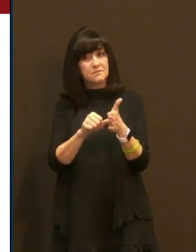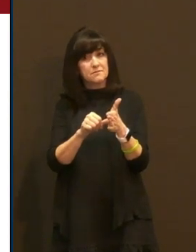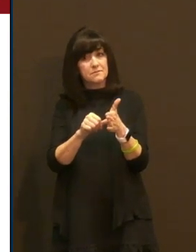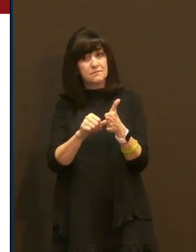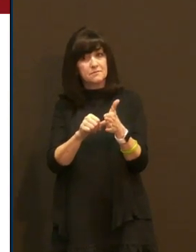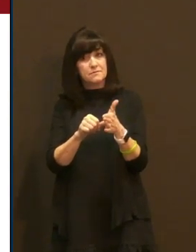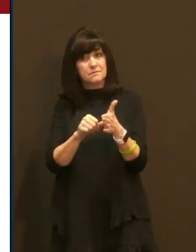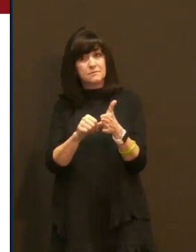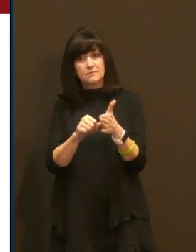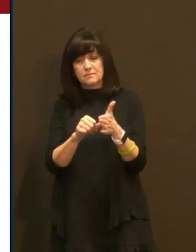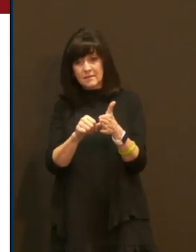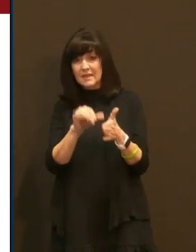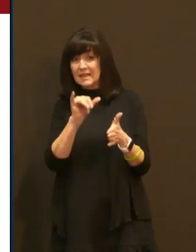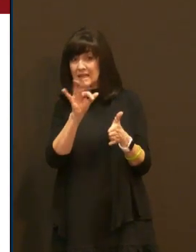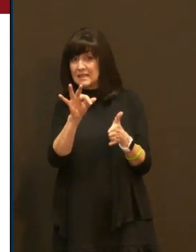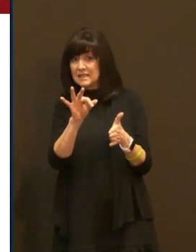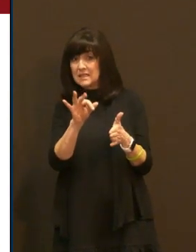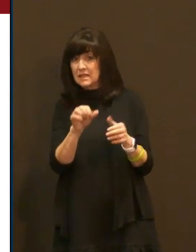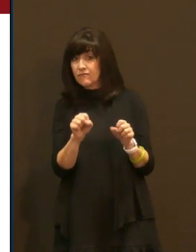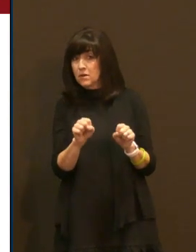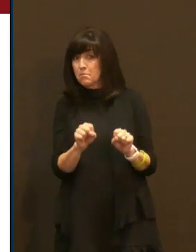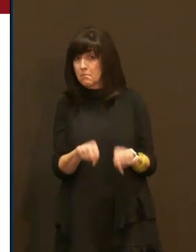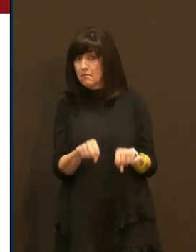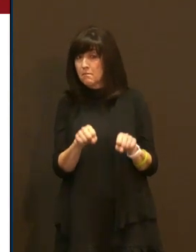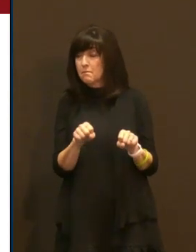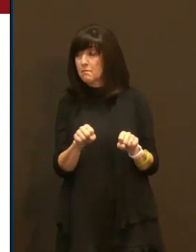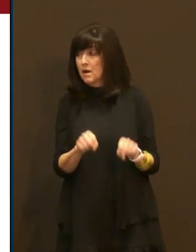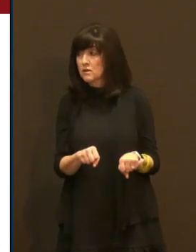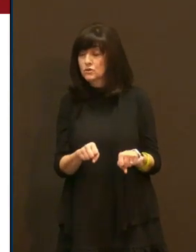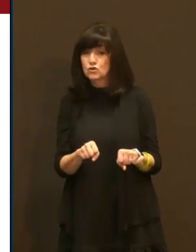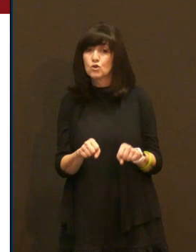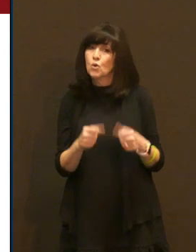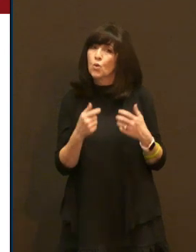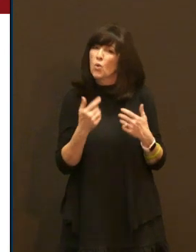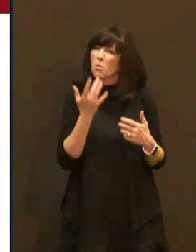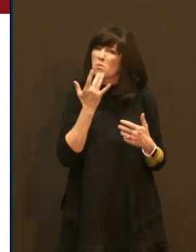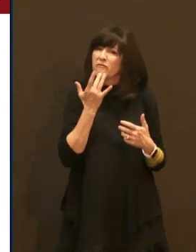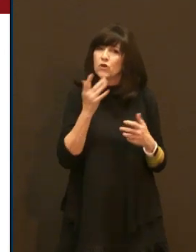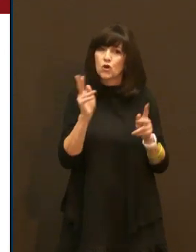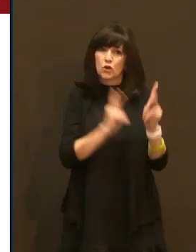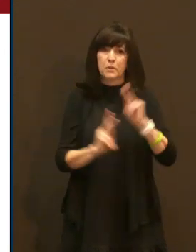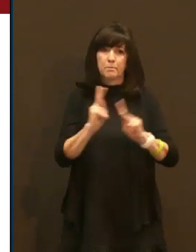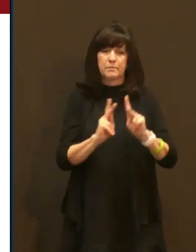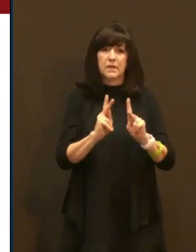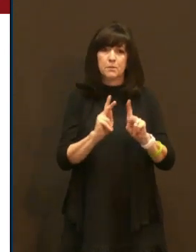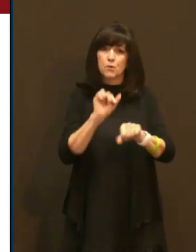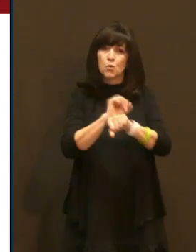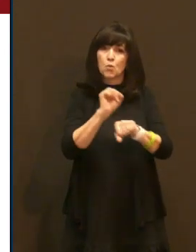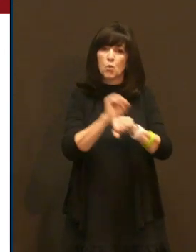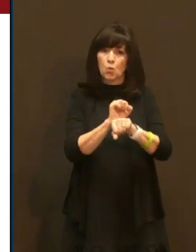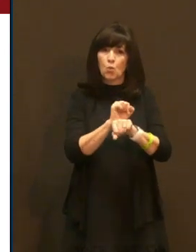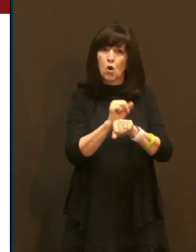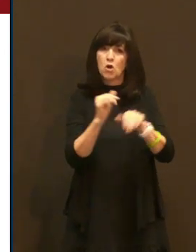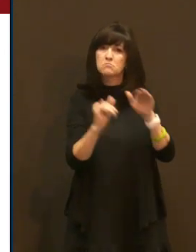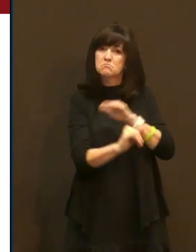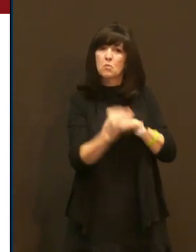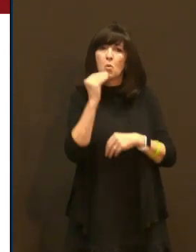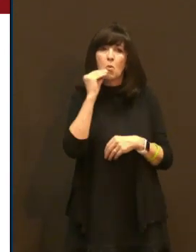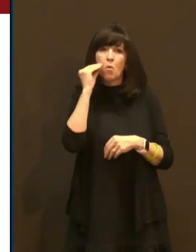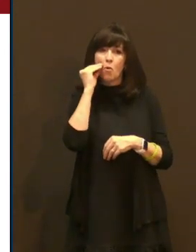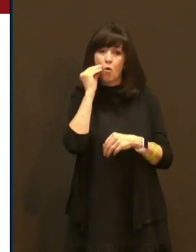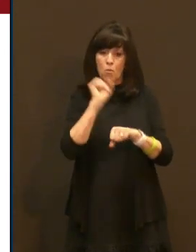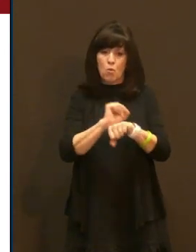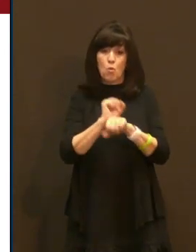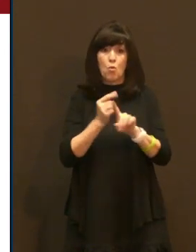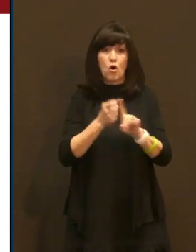all possible, unless anything significant has changed, if people can continue to work at home at this time,